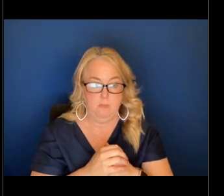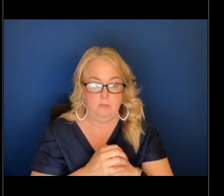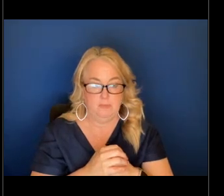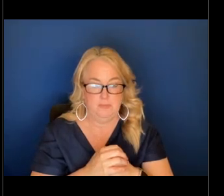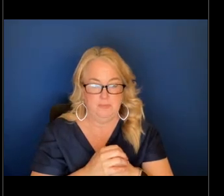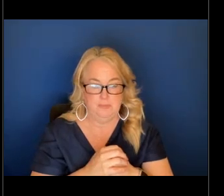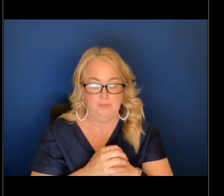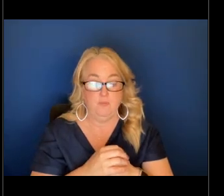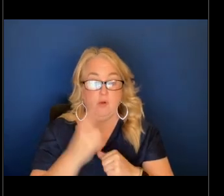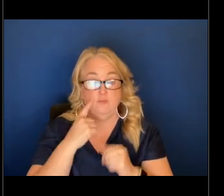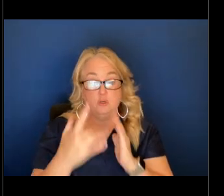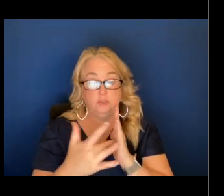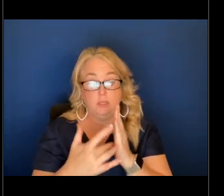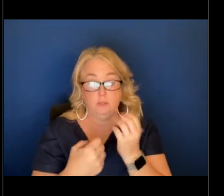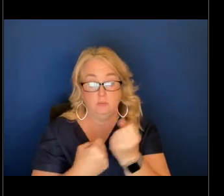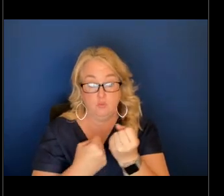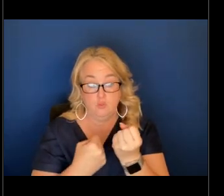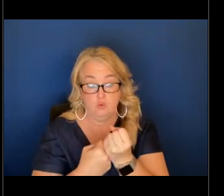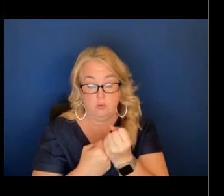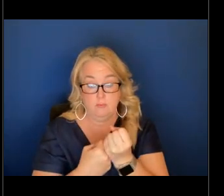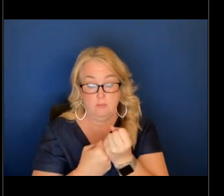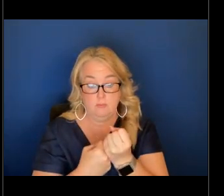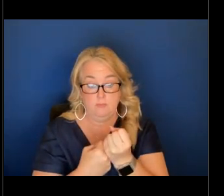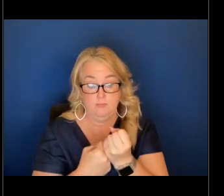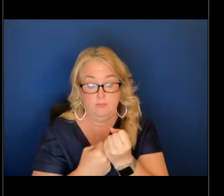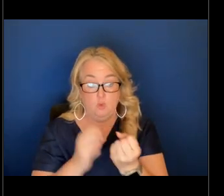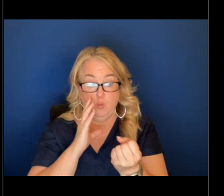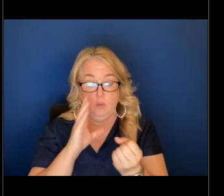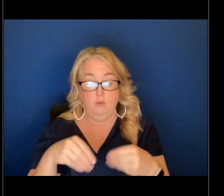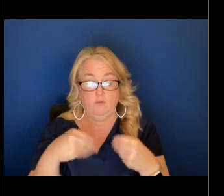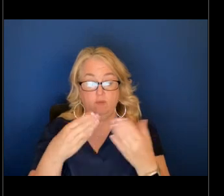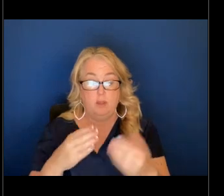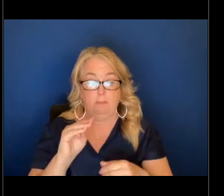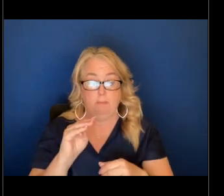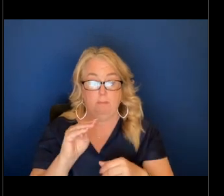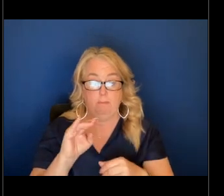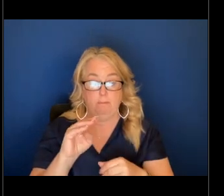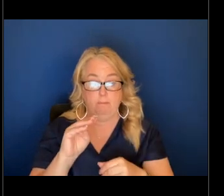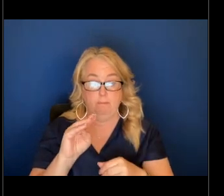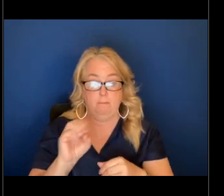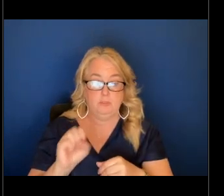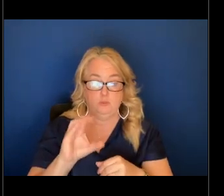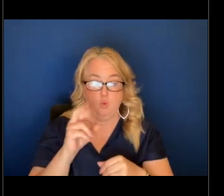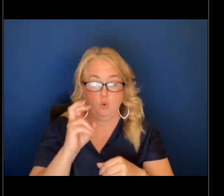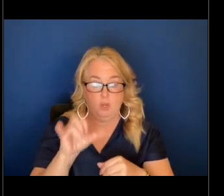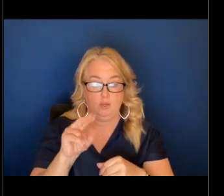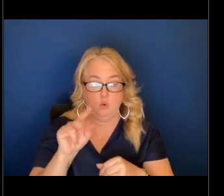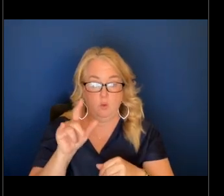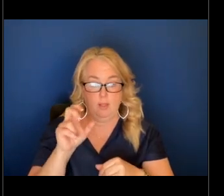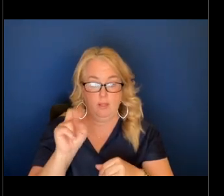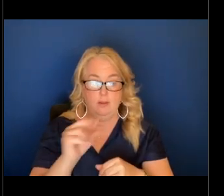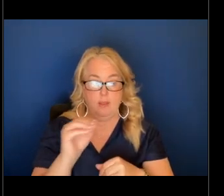For technical support, will be provided by Ms. Corey Nolan and Ms. Alexia Brown.